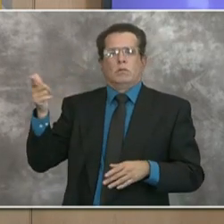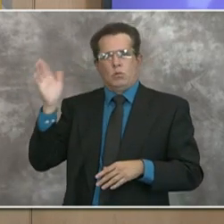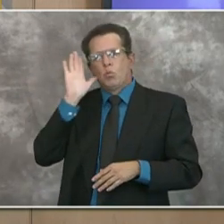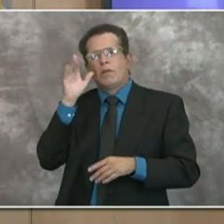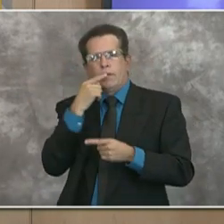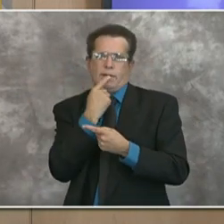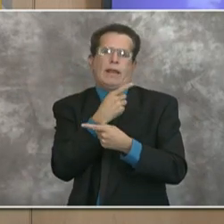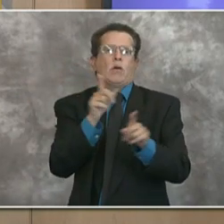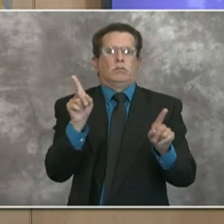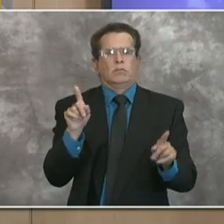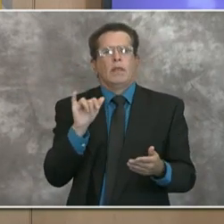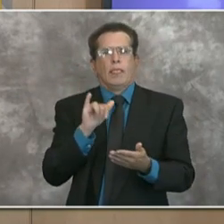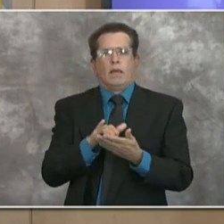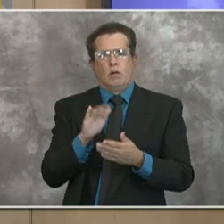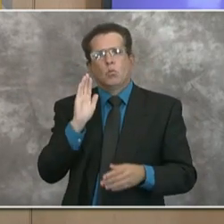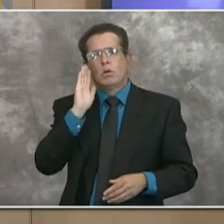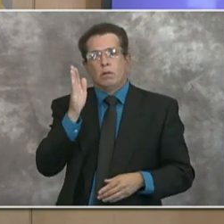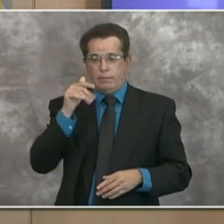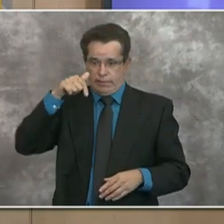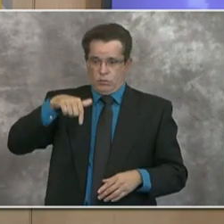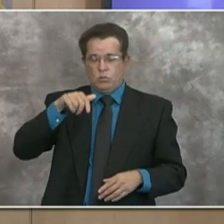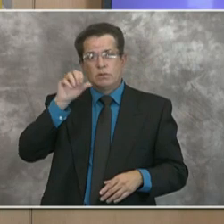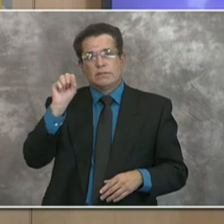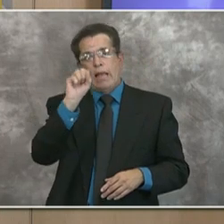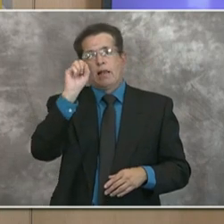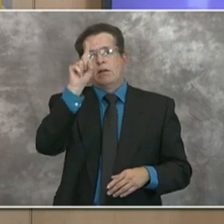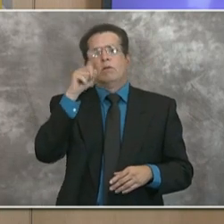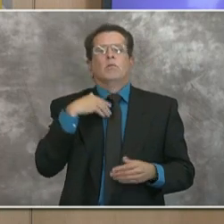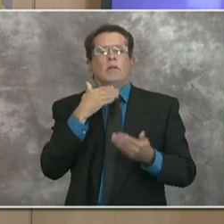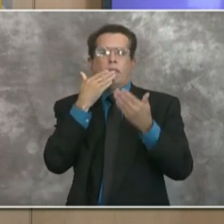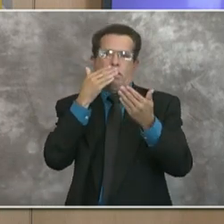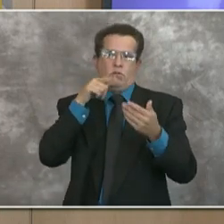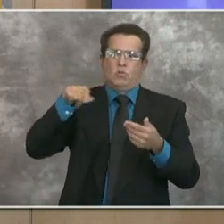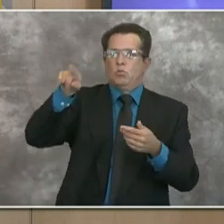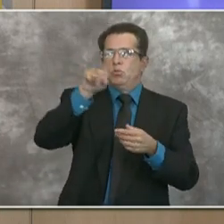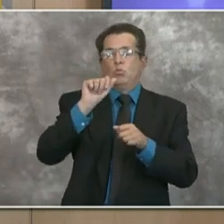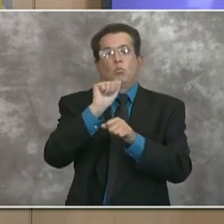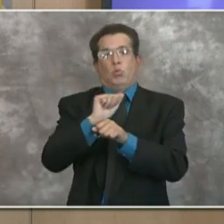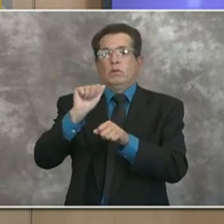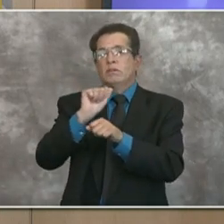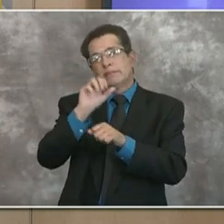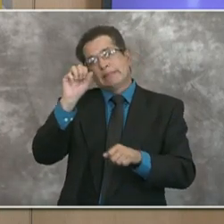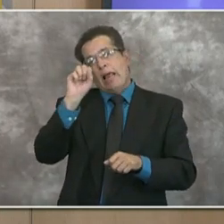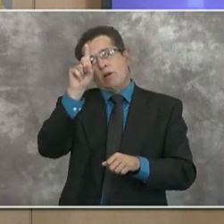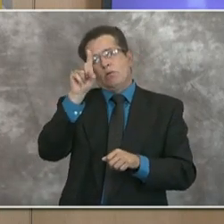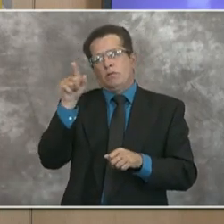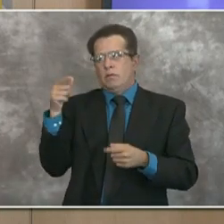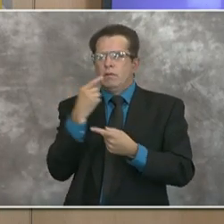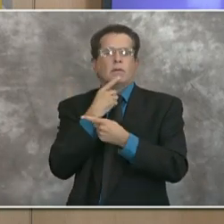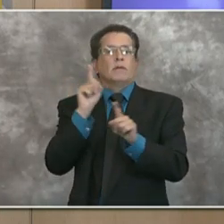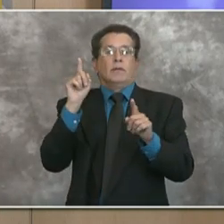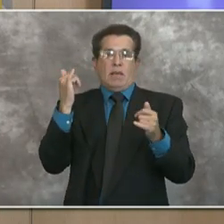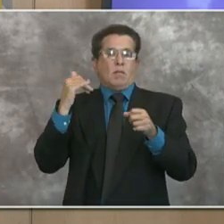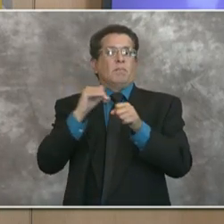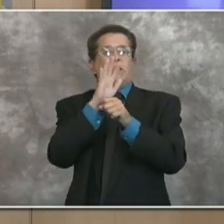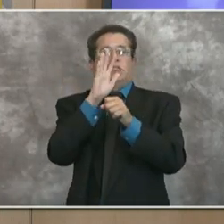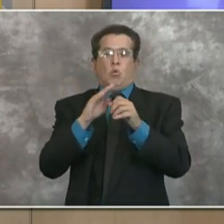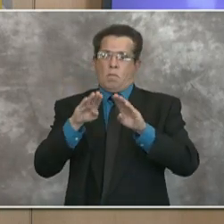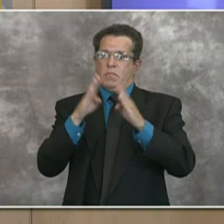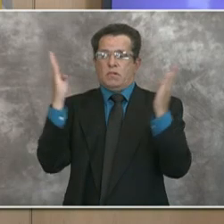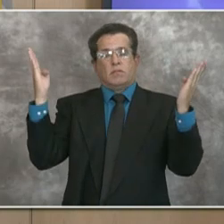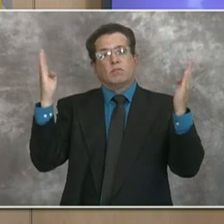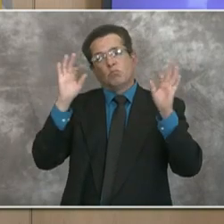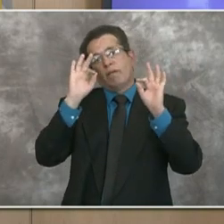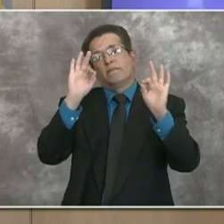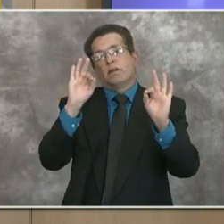that. And so, you know, I think in San Diego, we're appreciative of all the work that San Diegans have done to ensure our beach opening has gone smoothly. We're